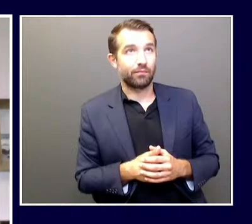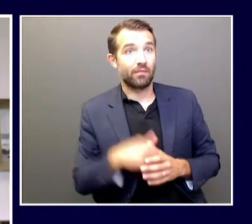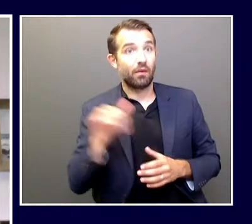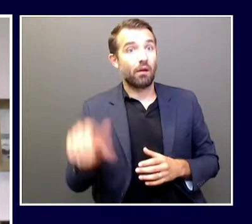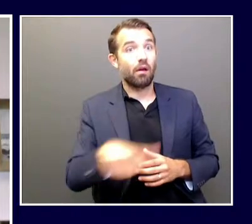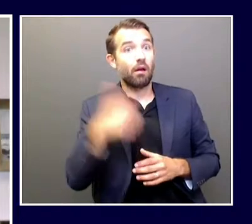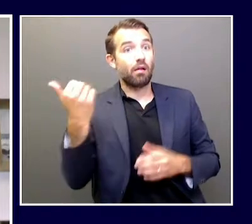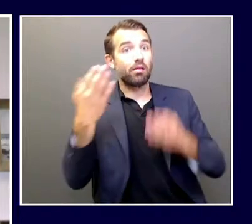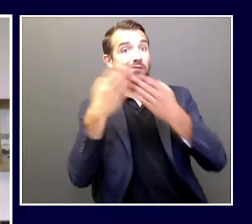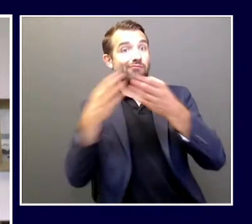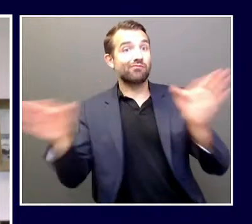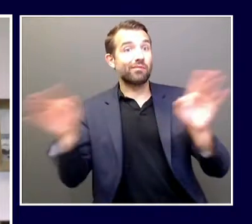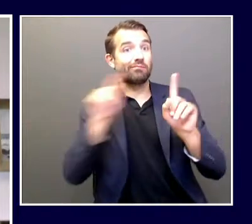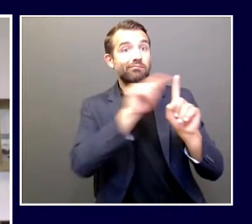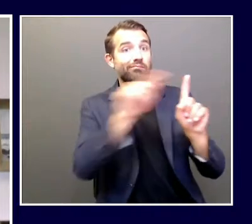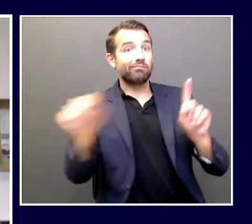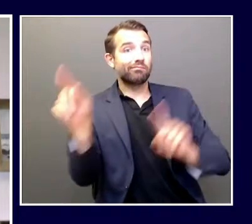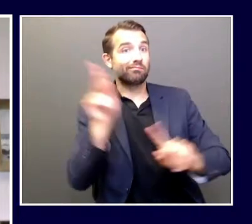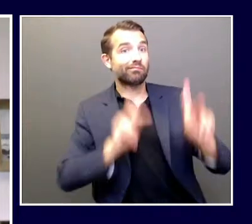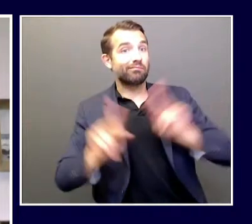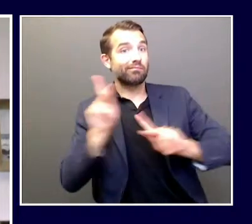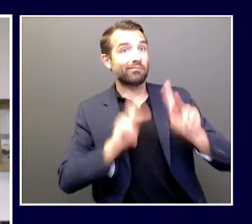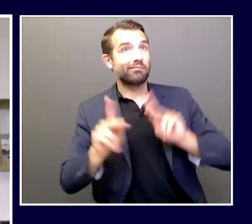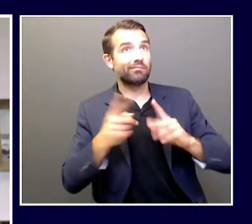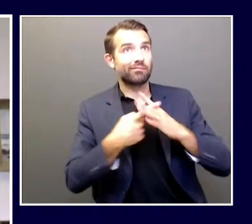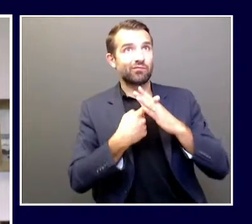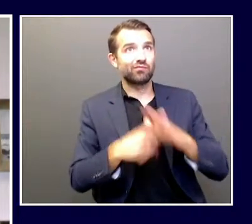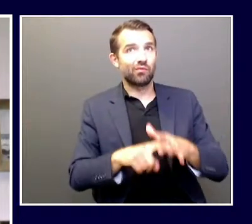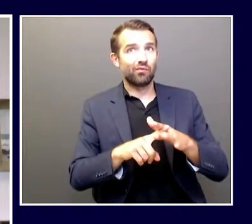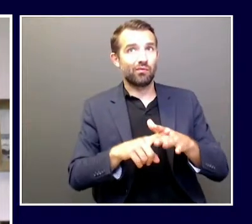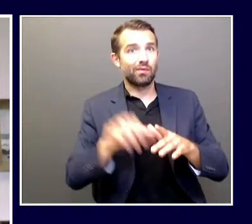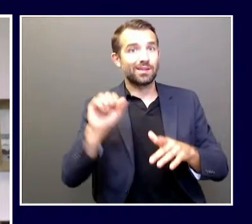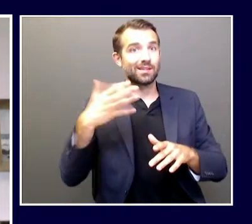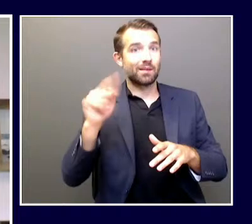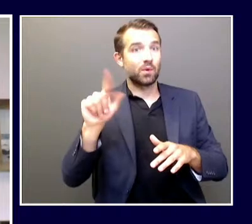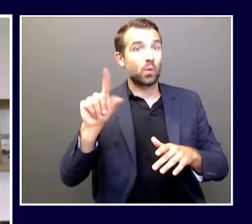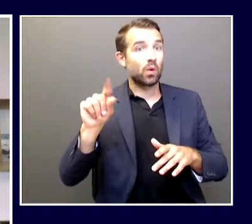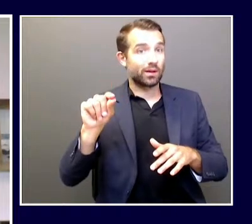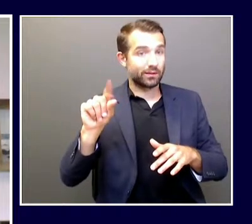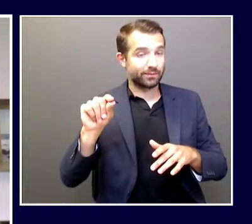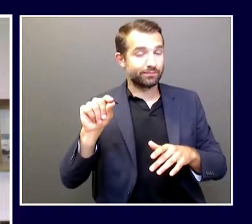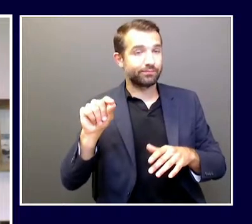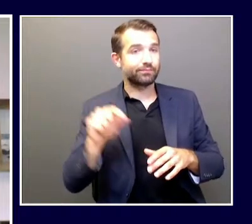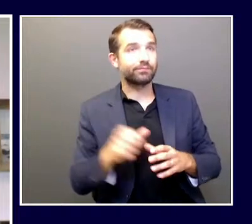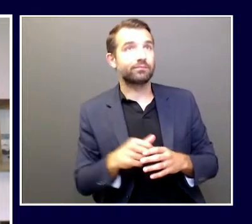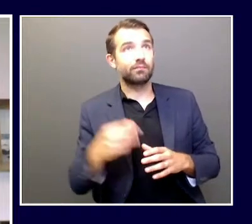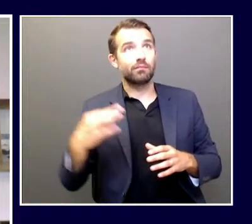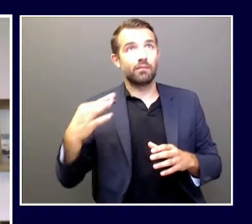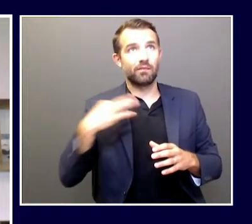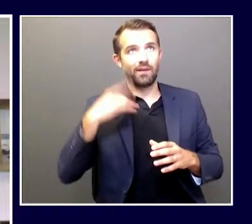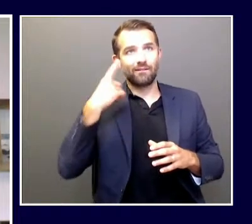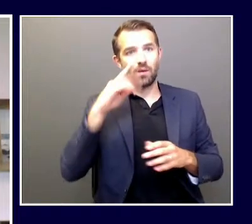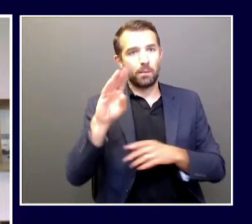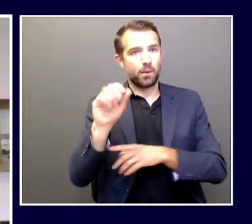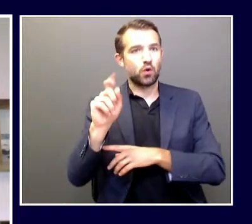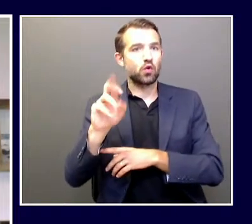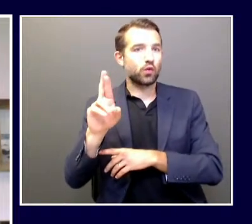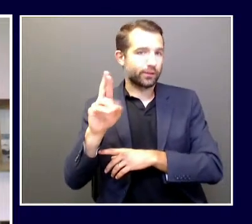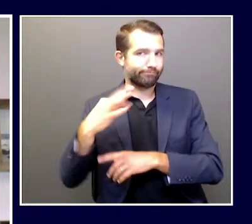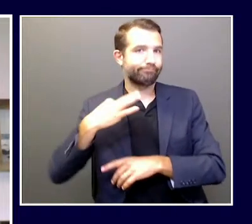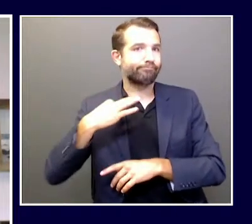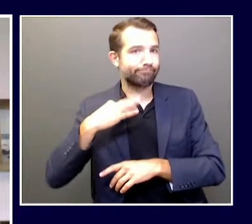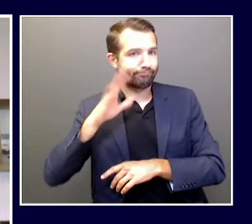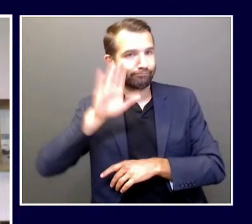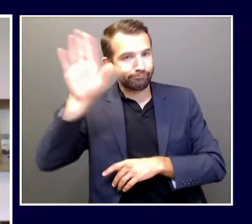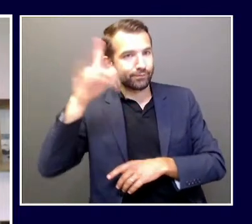they will likely follow the same pattern as individuals were initially vaccinated. So there's some path dependence built in to how